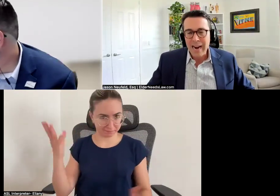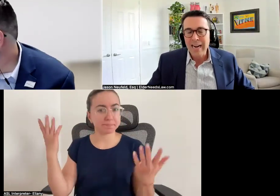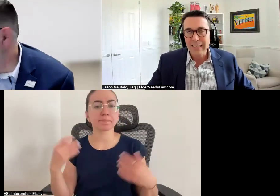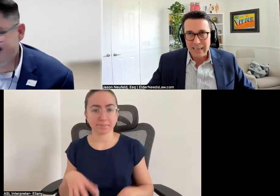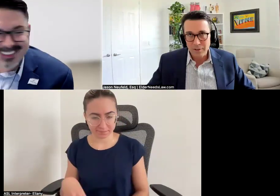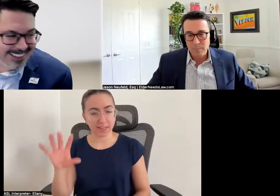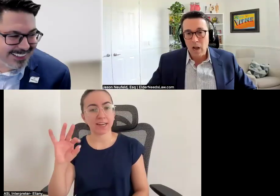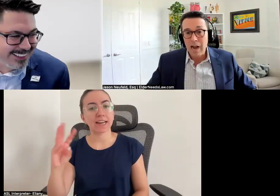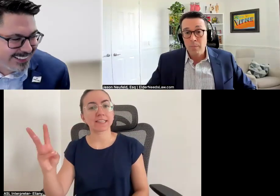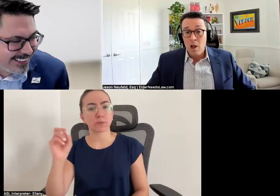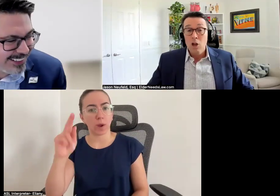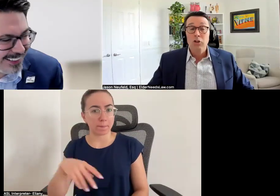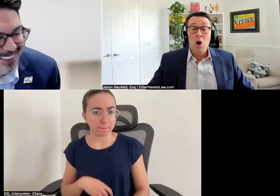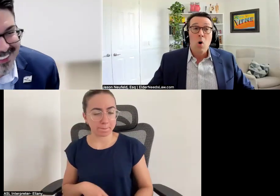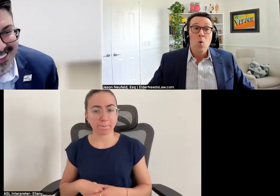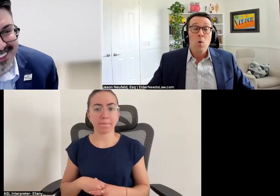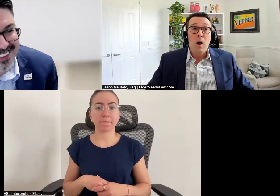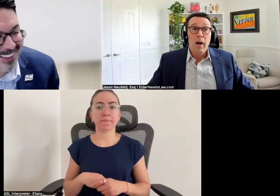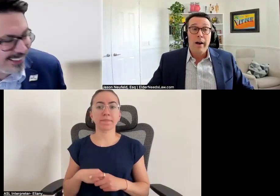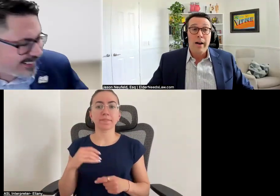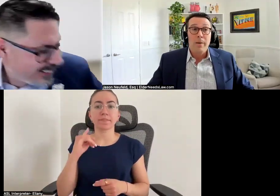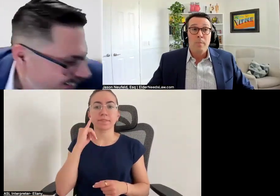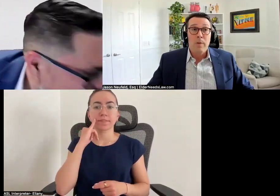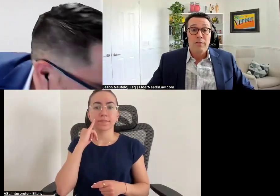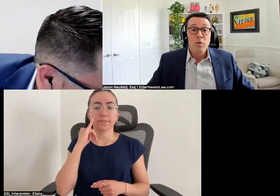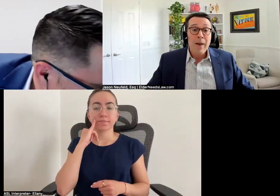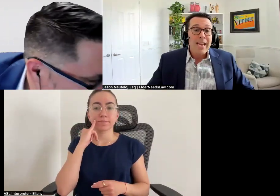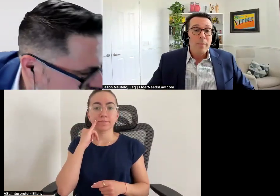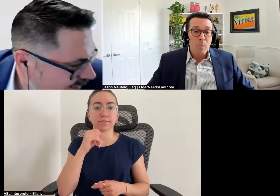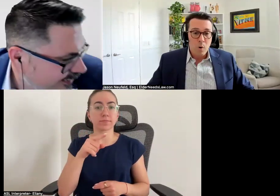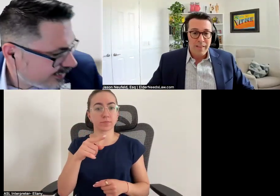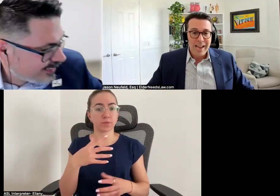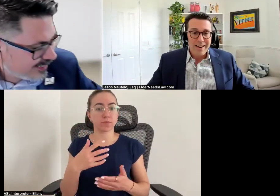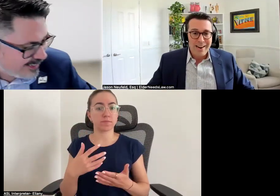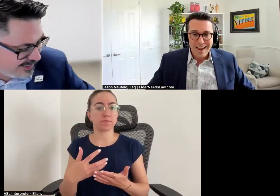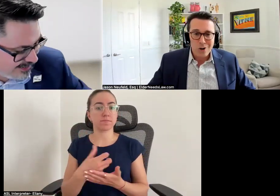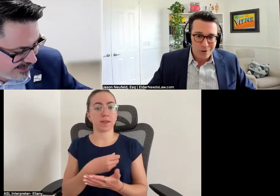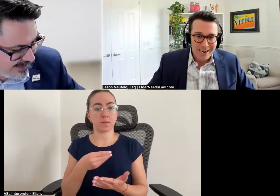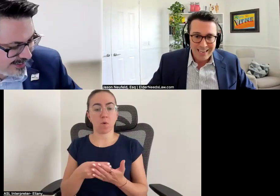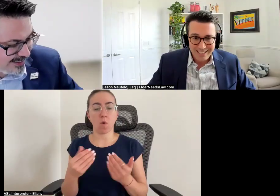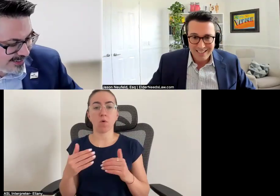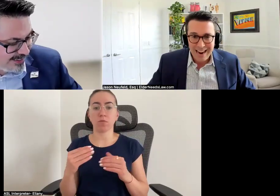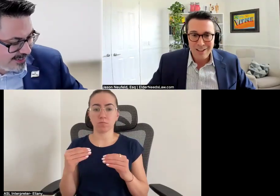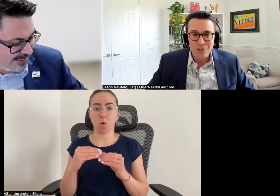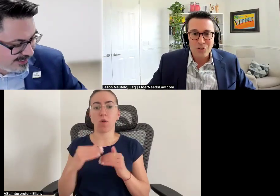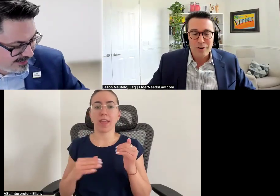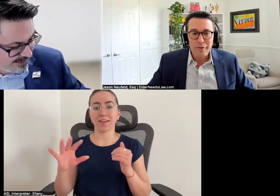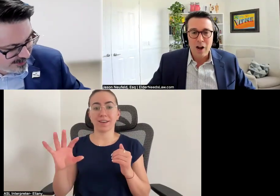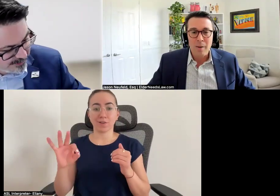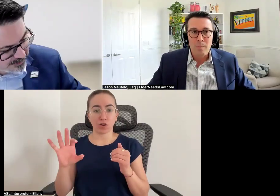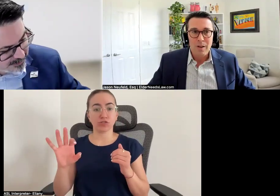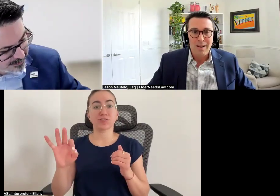Okay, 996. So if you make more than